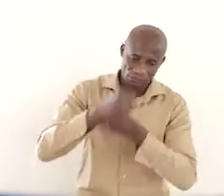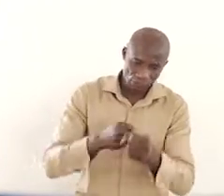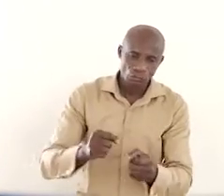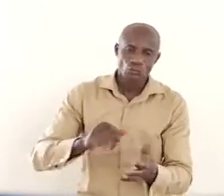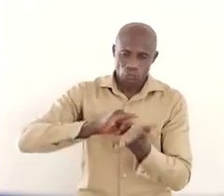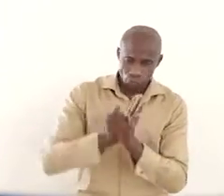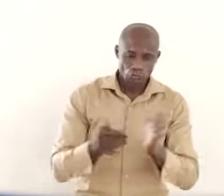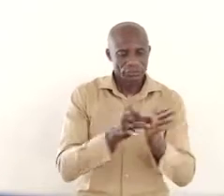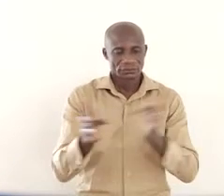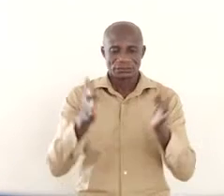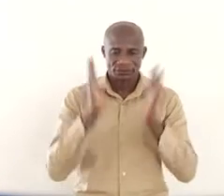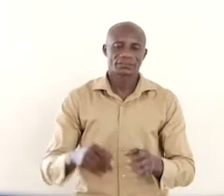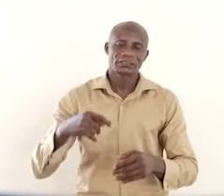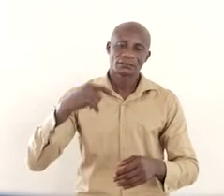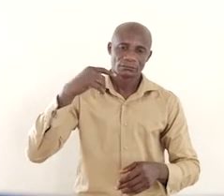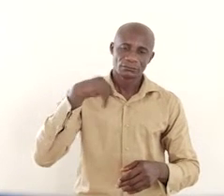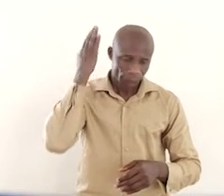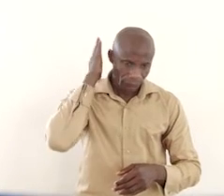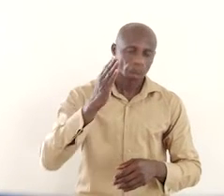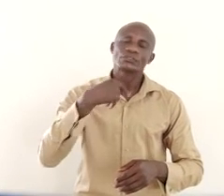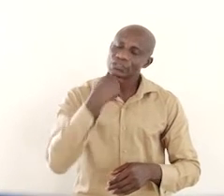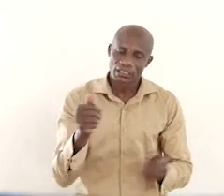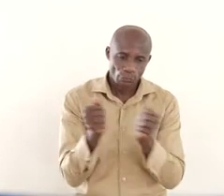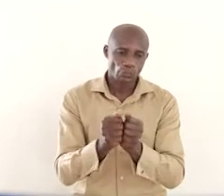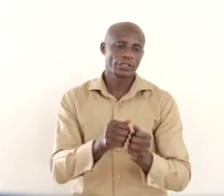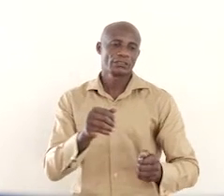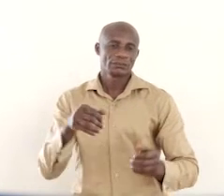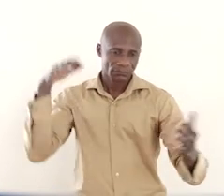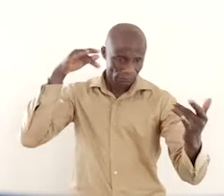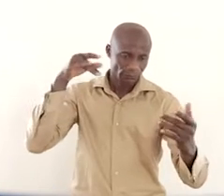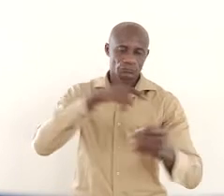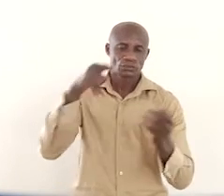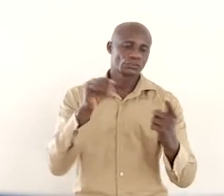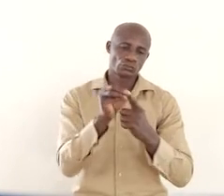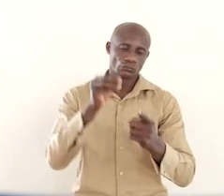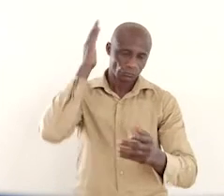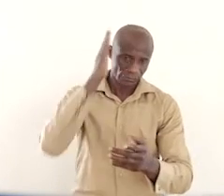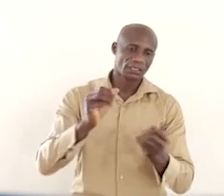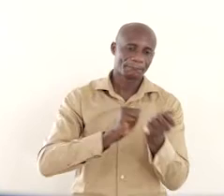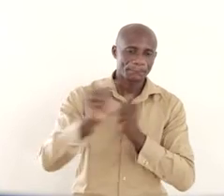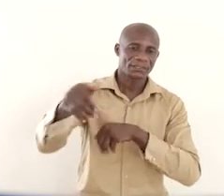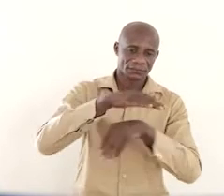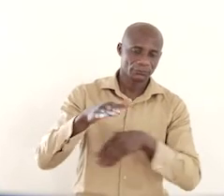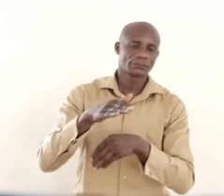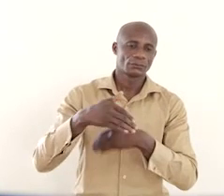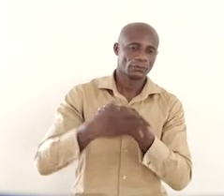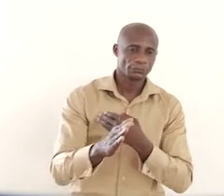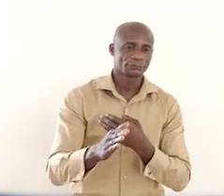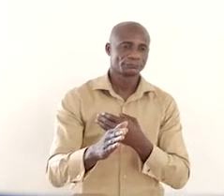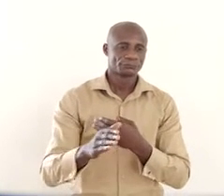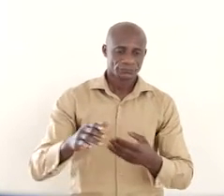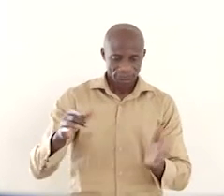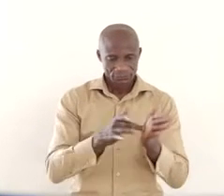Such Christians should say with faith and hope, these too shall pass away. Christians who hunger for